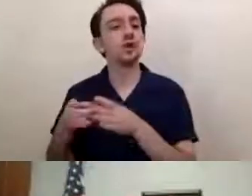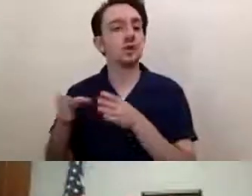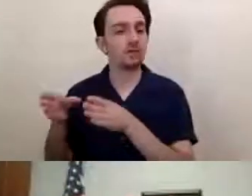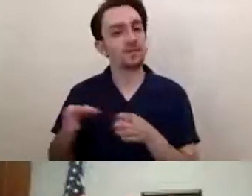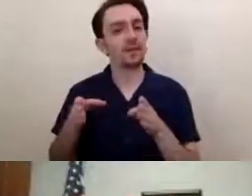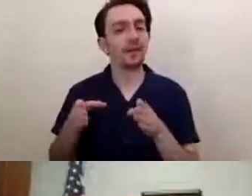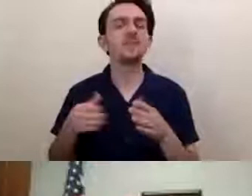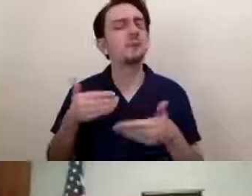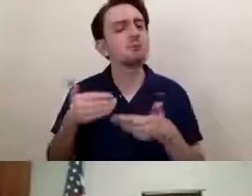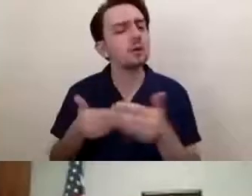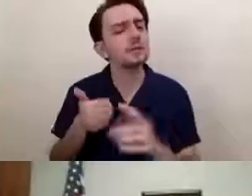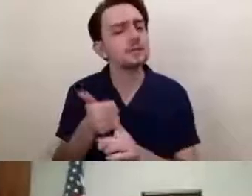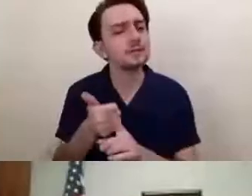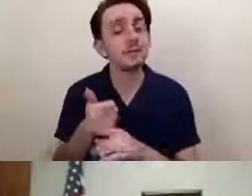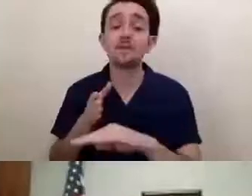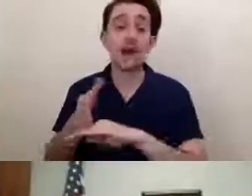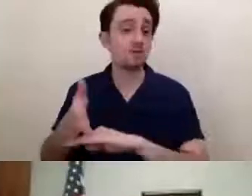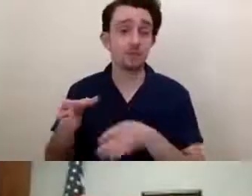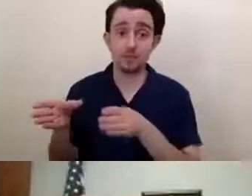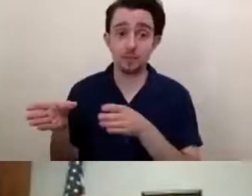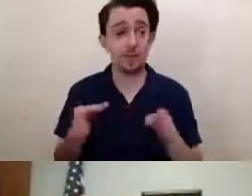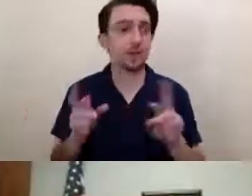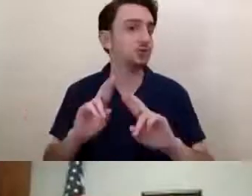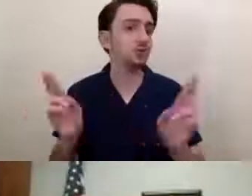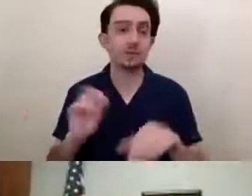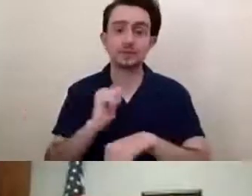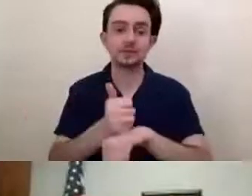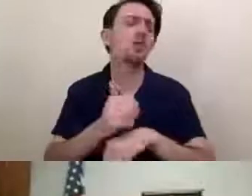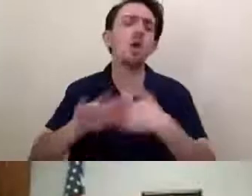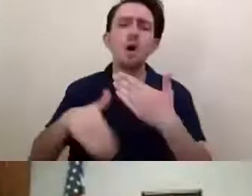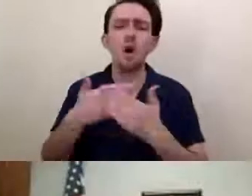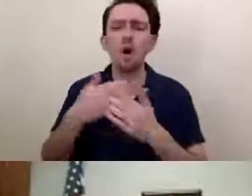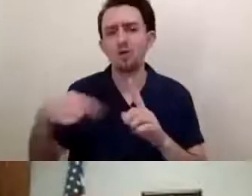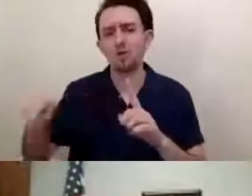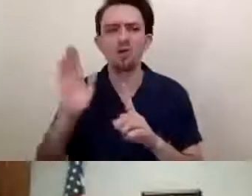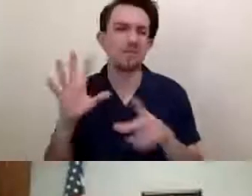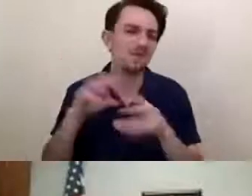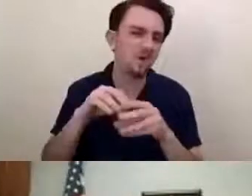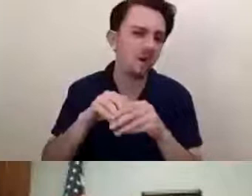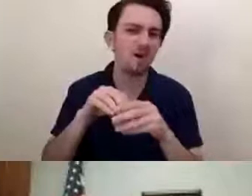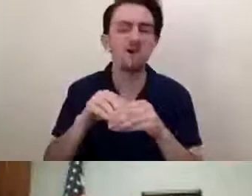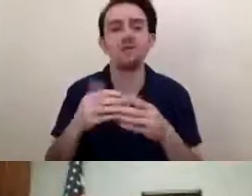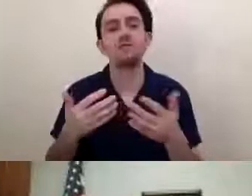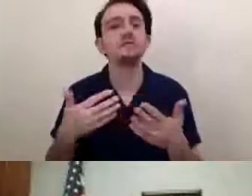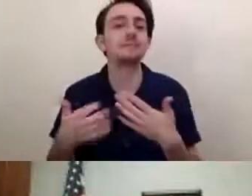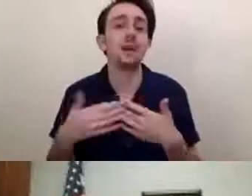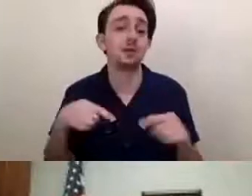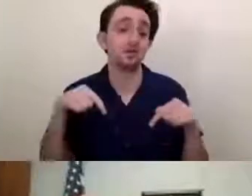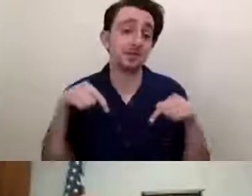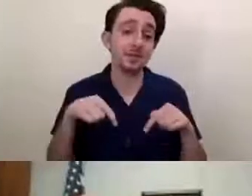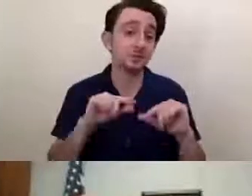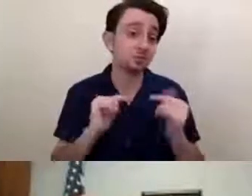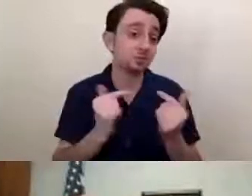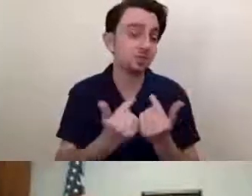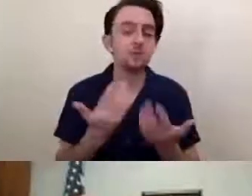that, once we get a plan going, everybody's going to be involved in some fashion, whether it be in this group or helping us go out into